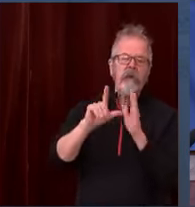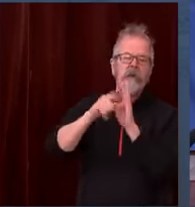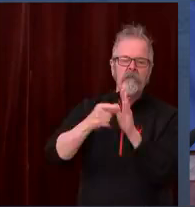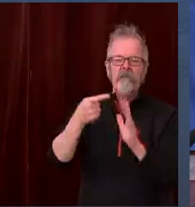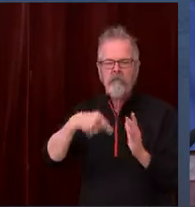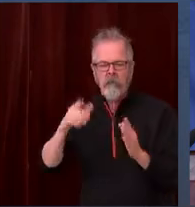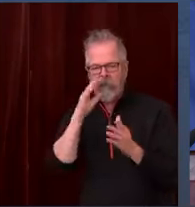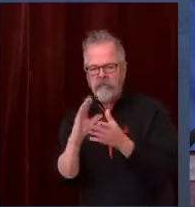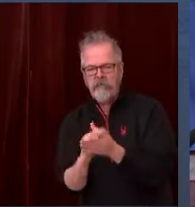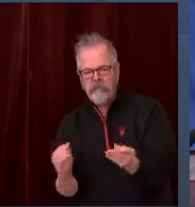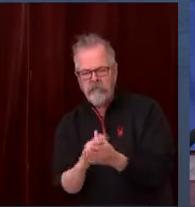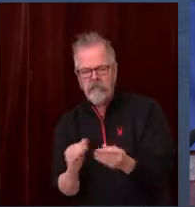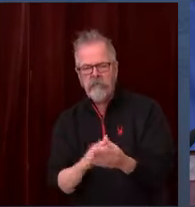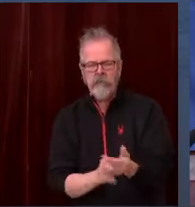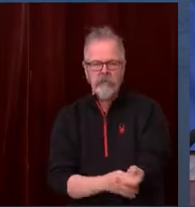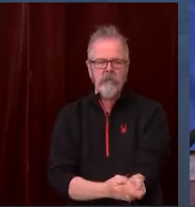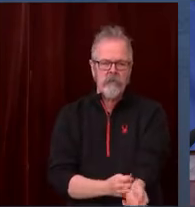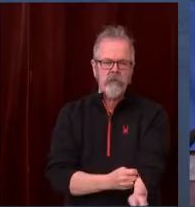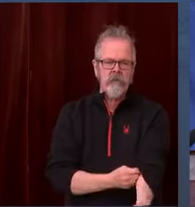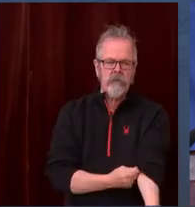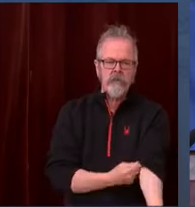from Hannah Scott with Cairo Radio.